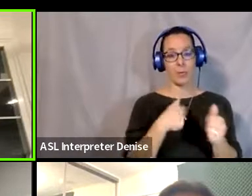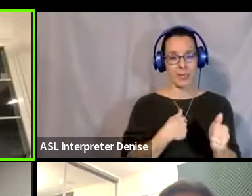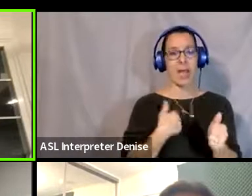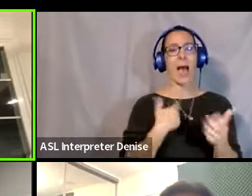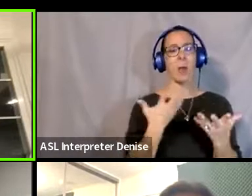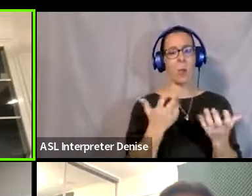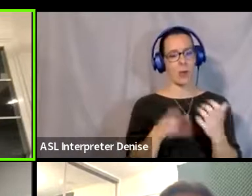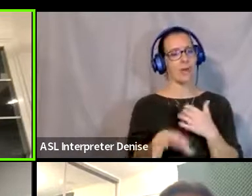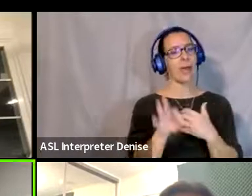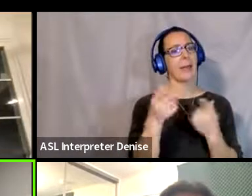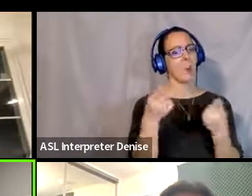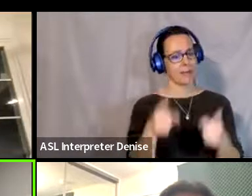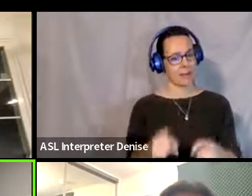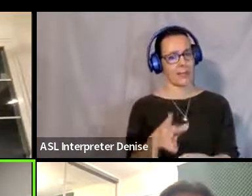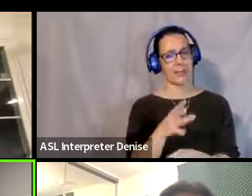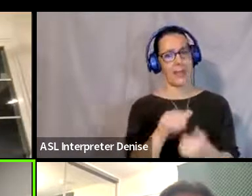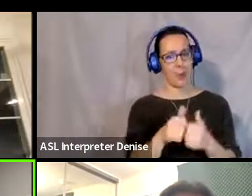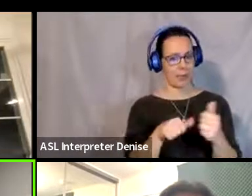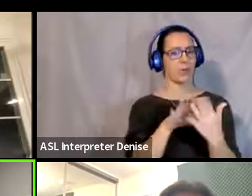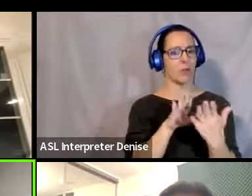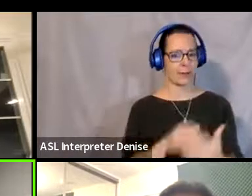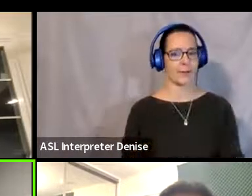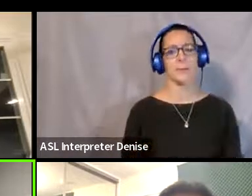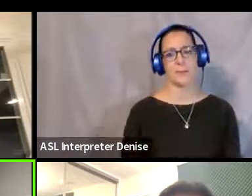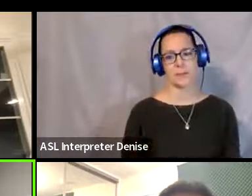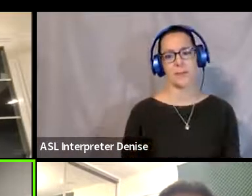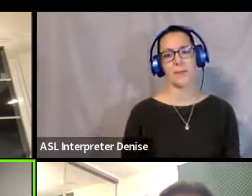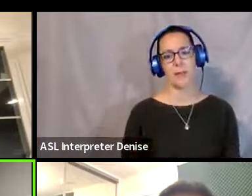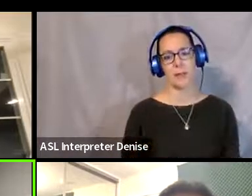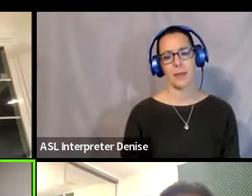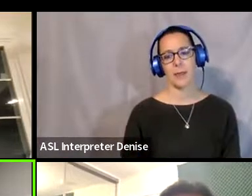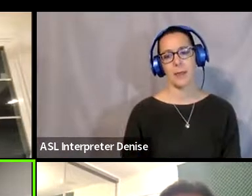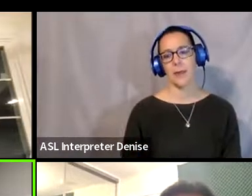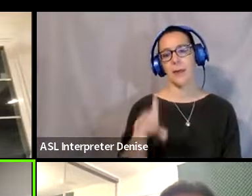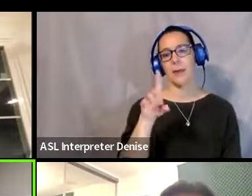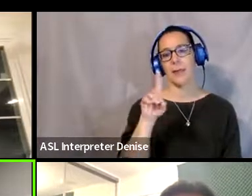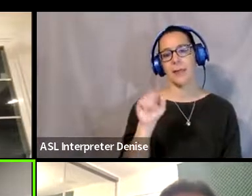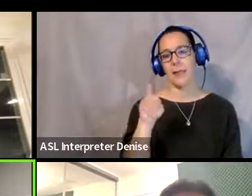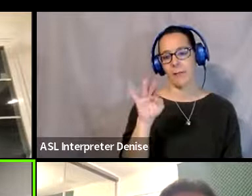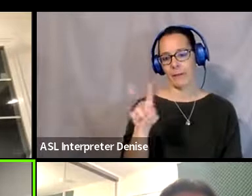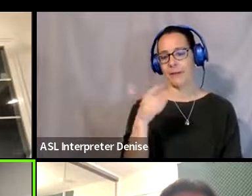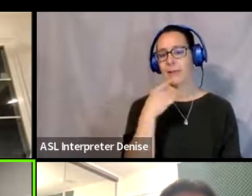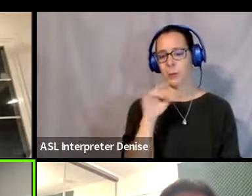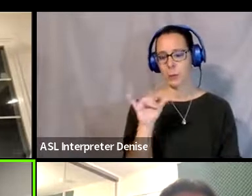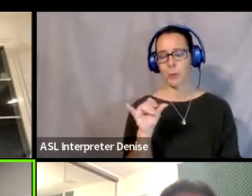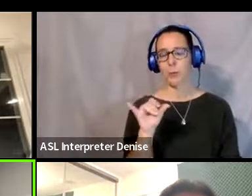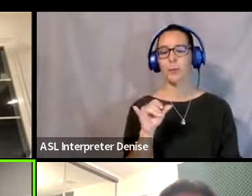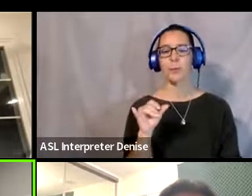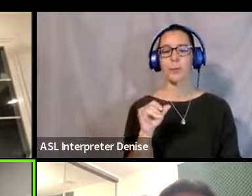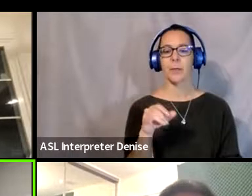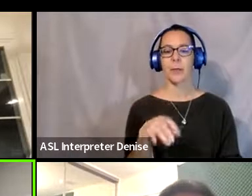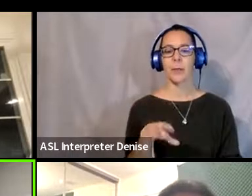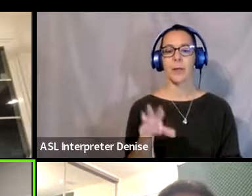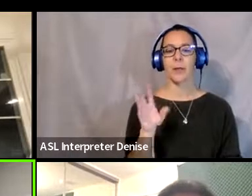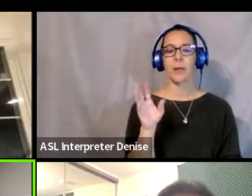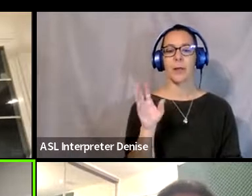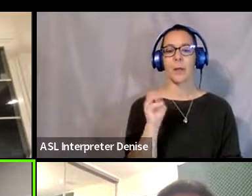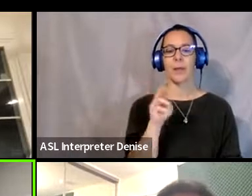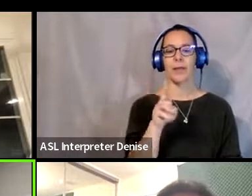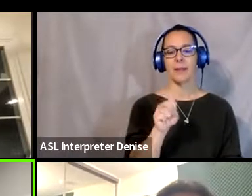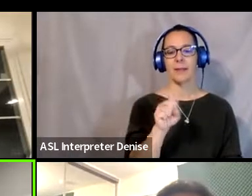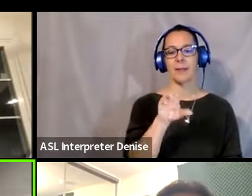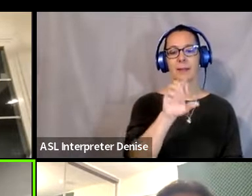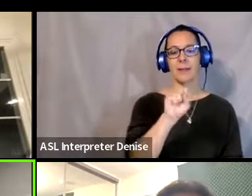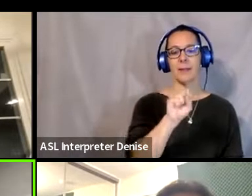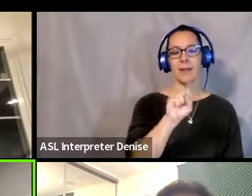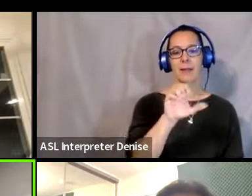address some of these issues. And what I would add to that is that Miss Solorio speaks Spanish. And